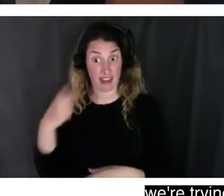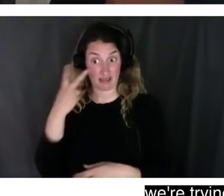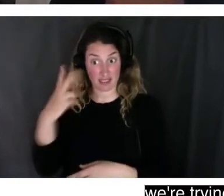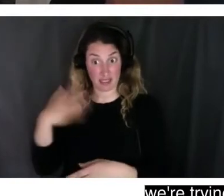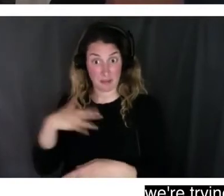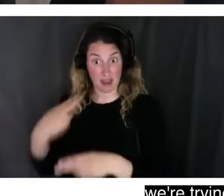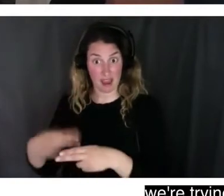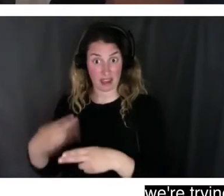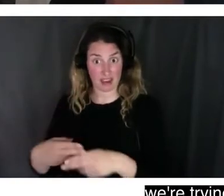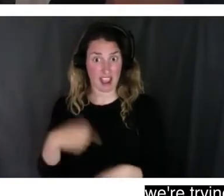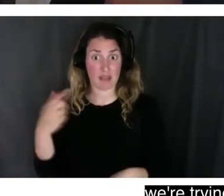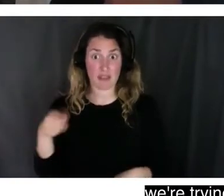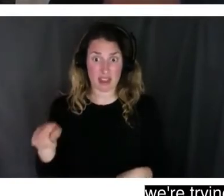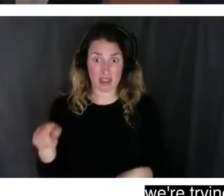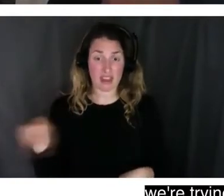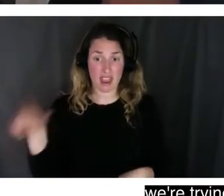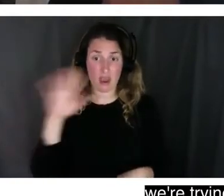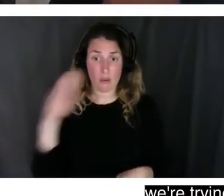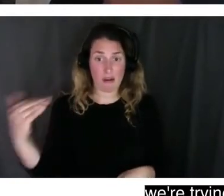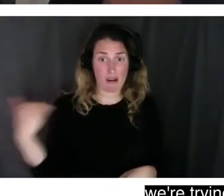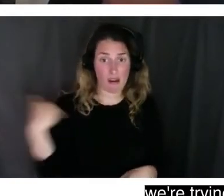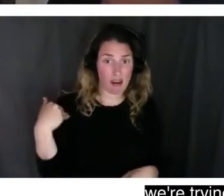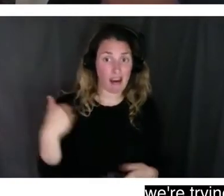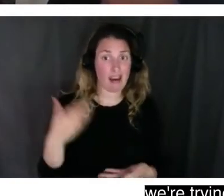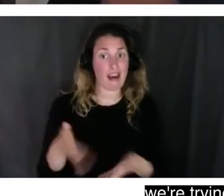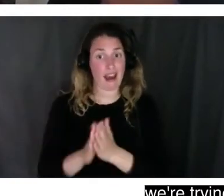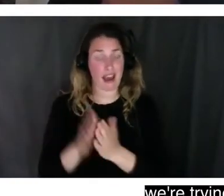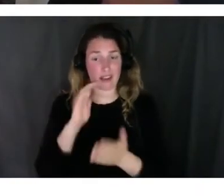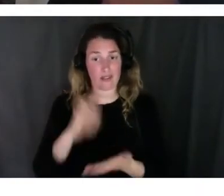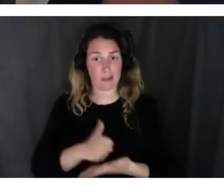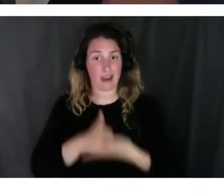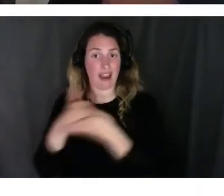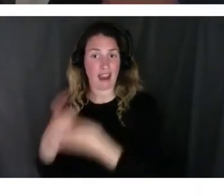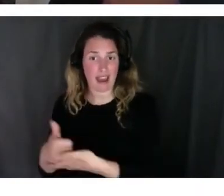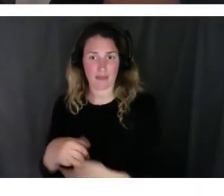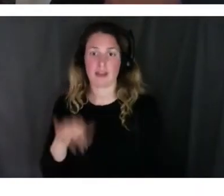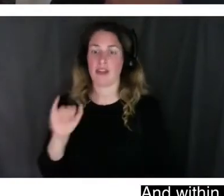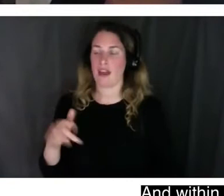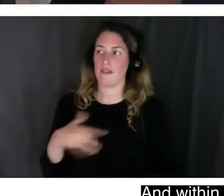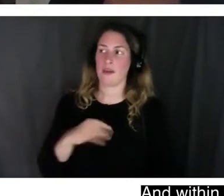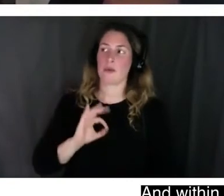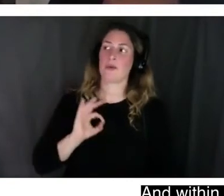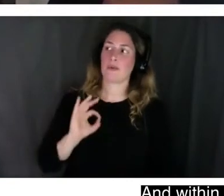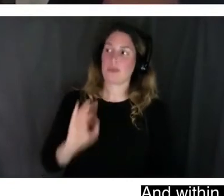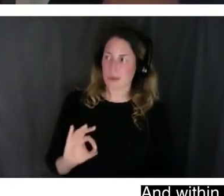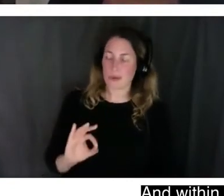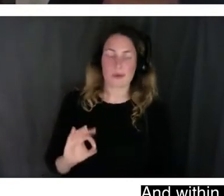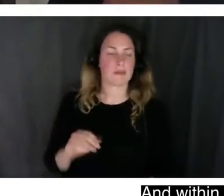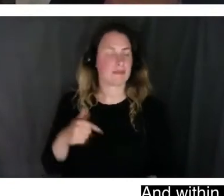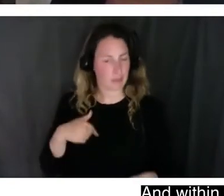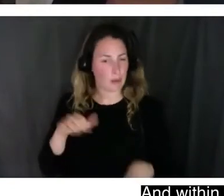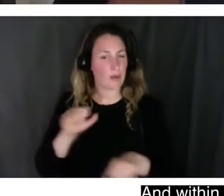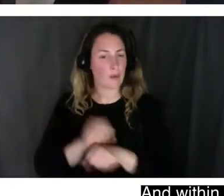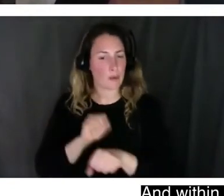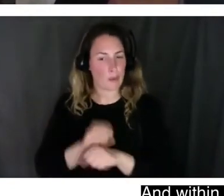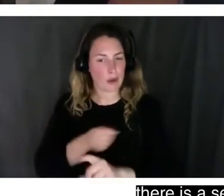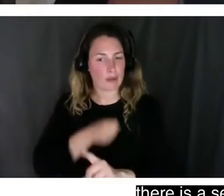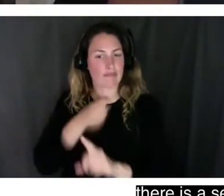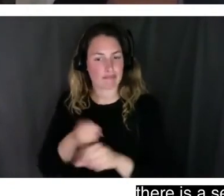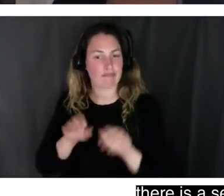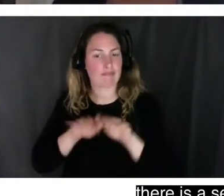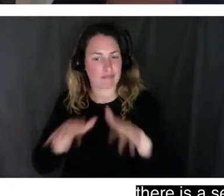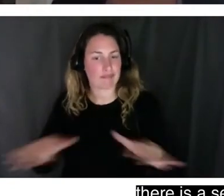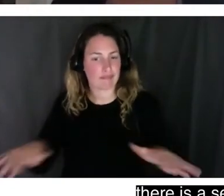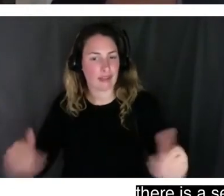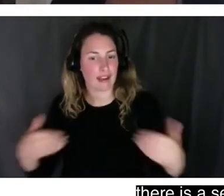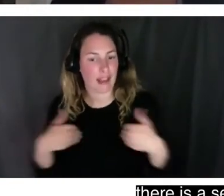with what we're trying to do? So that's encouraging. And within our own department, there